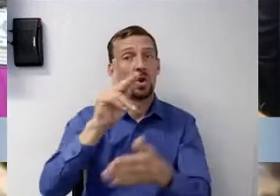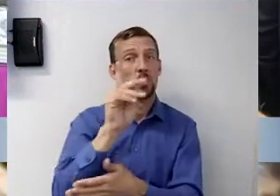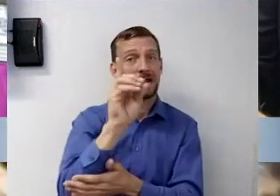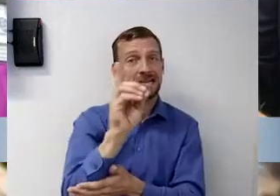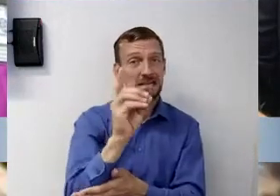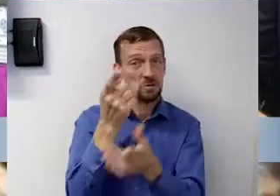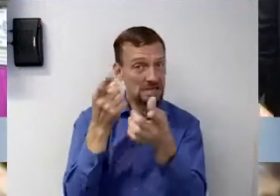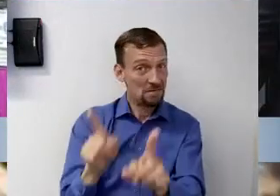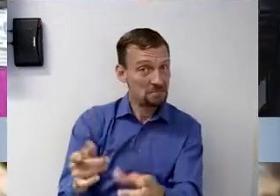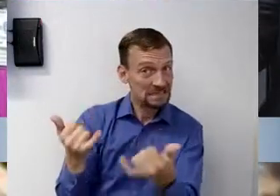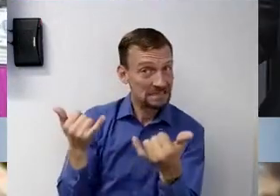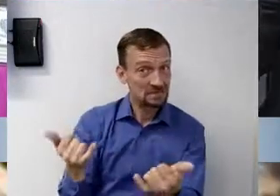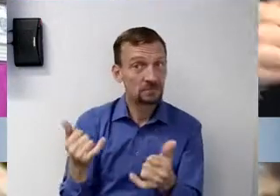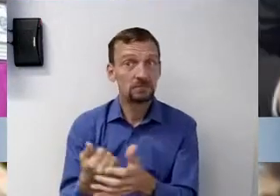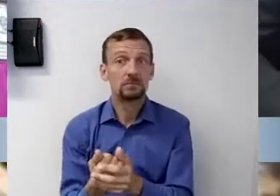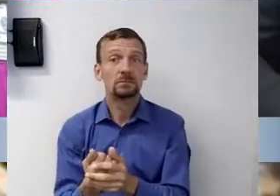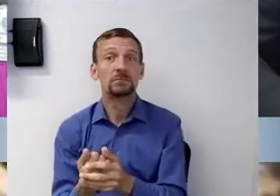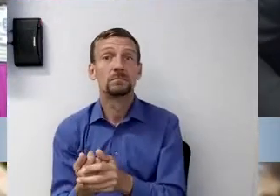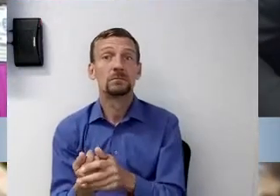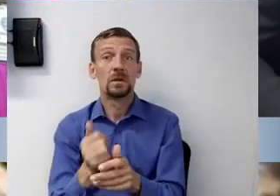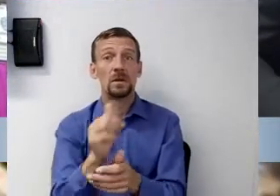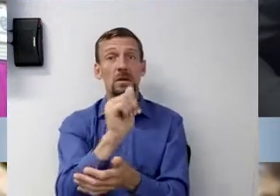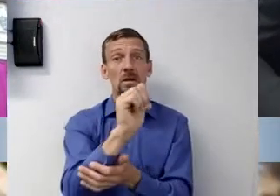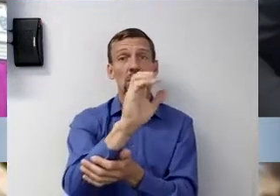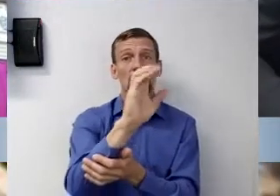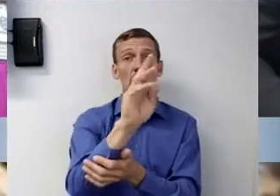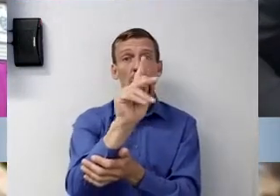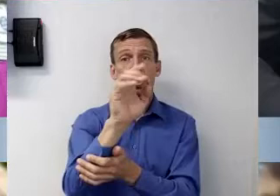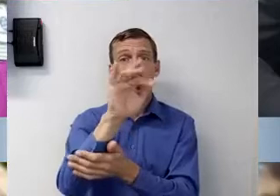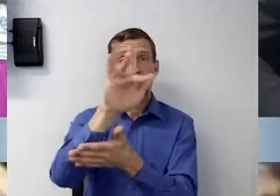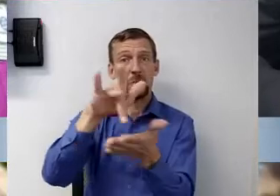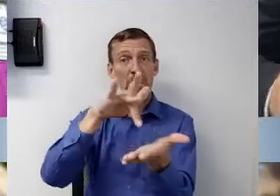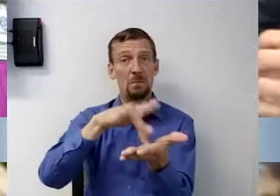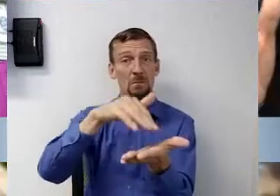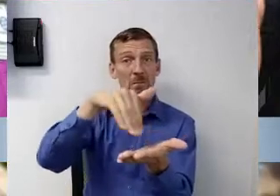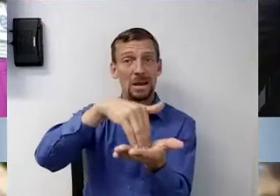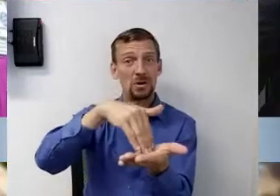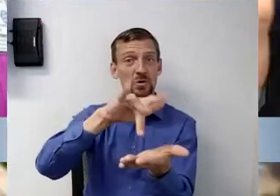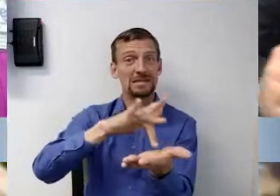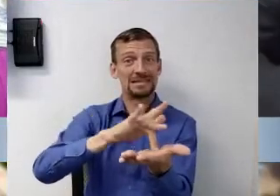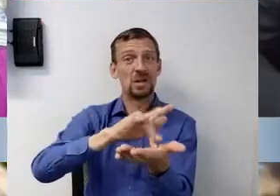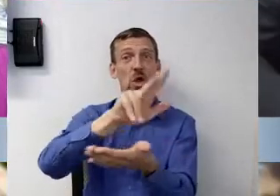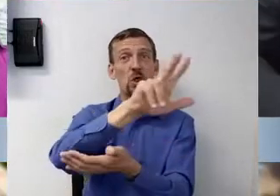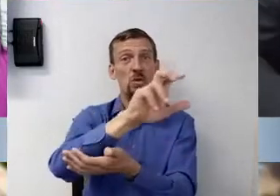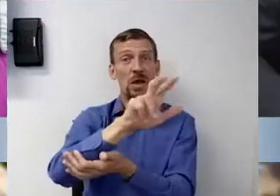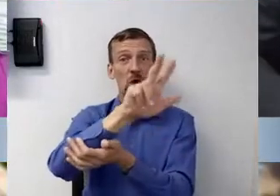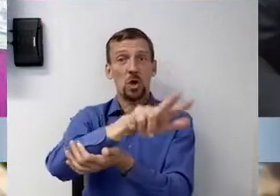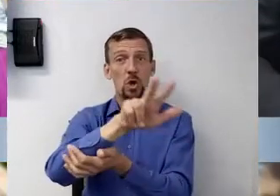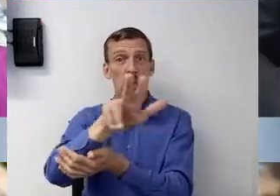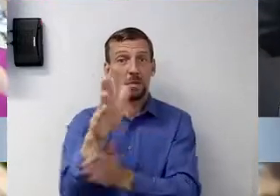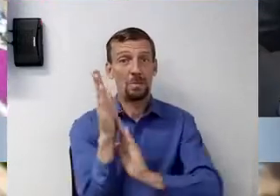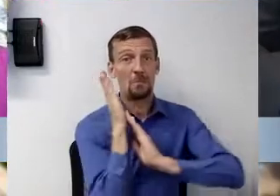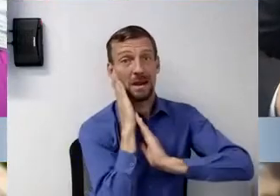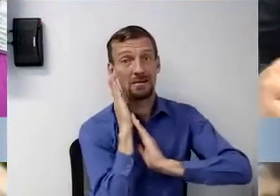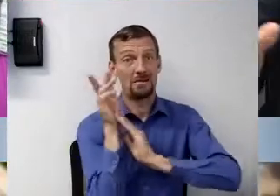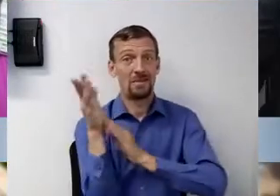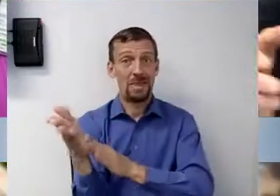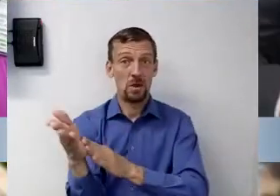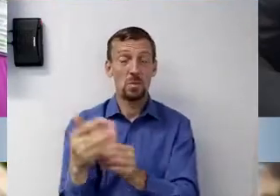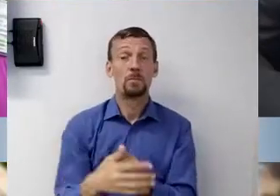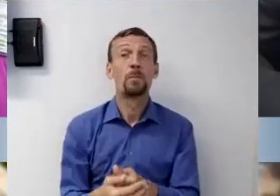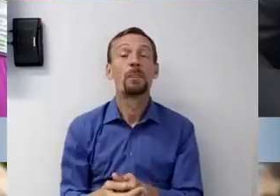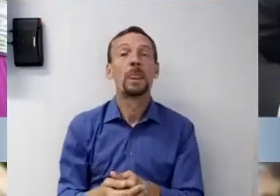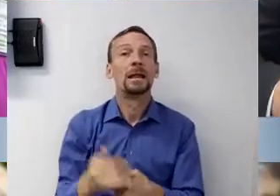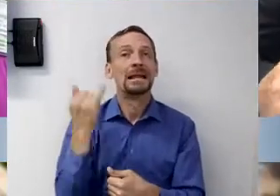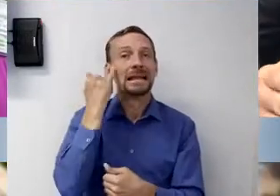now. So the acute medical center, right now we have 333 beds if you